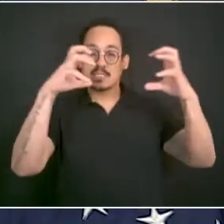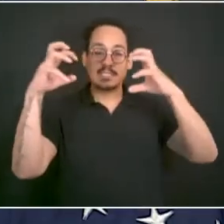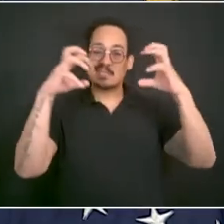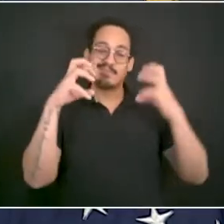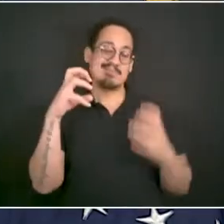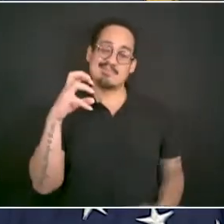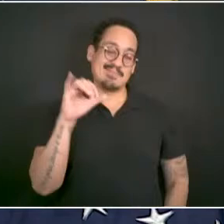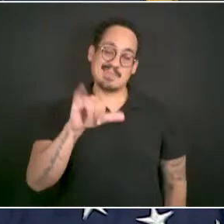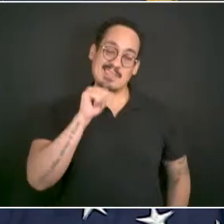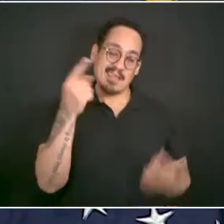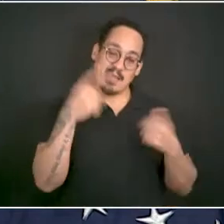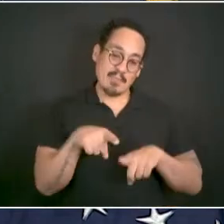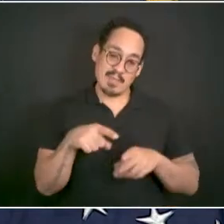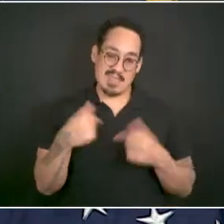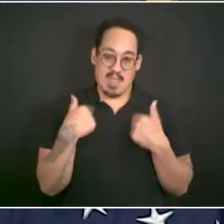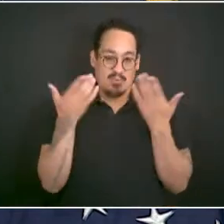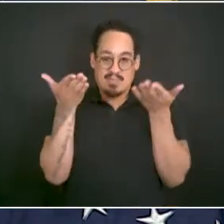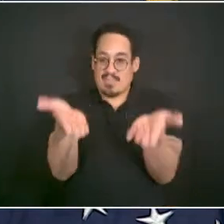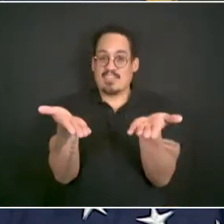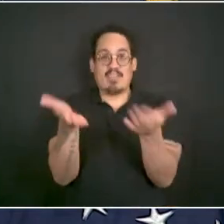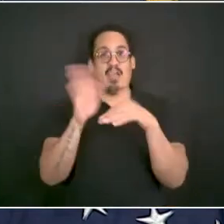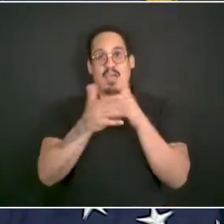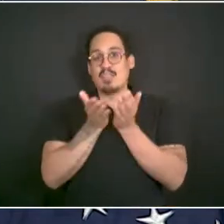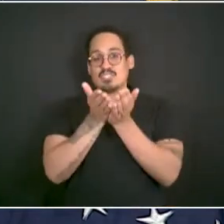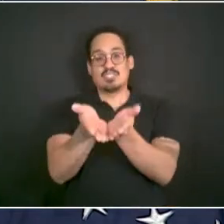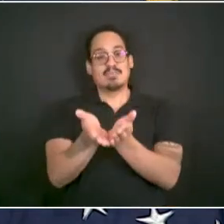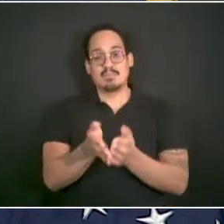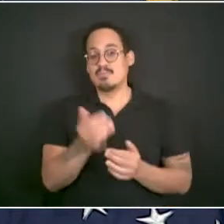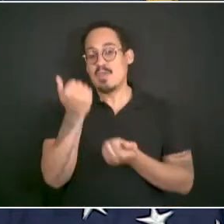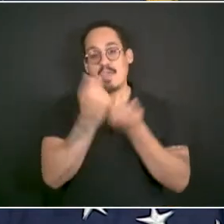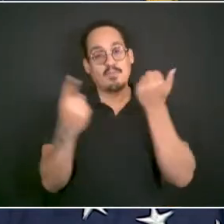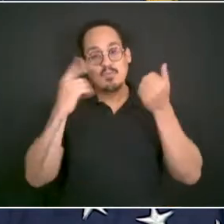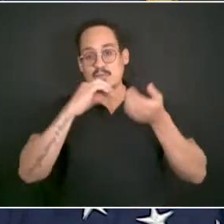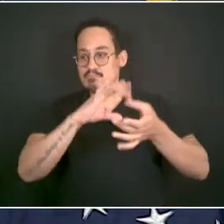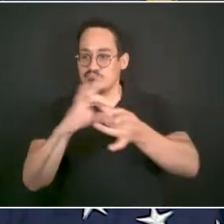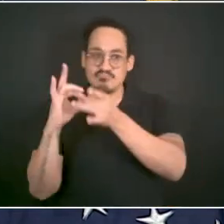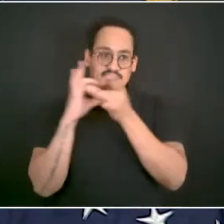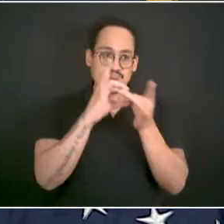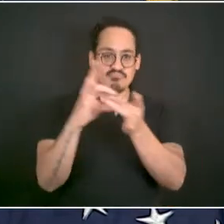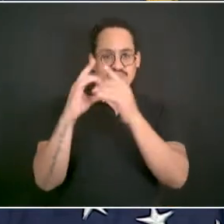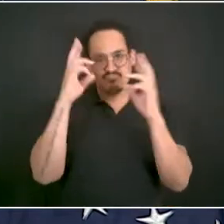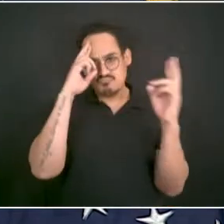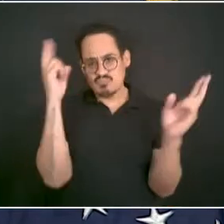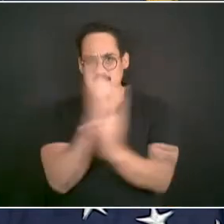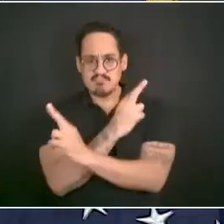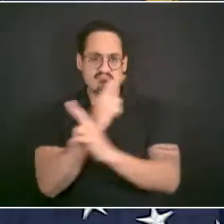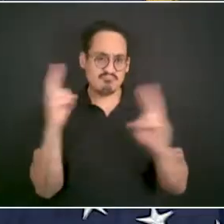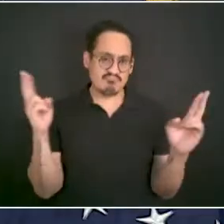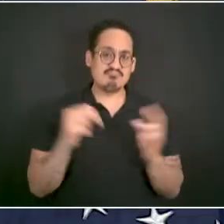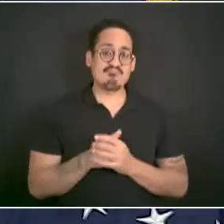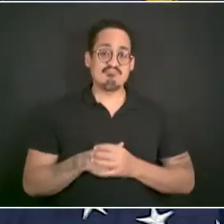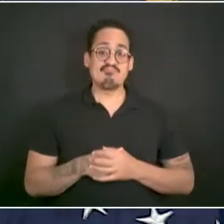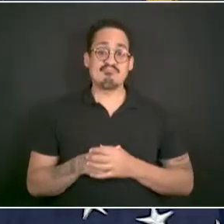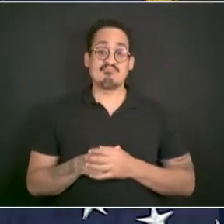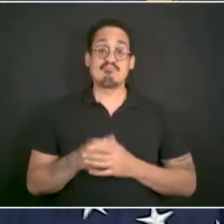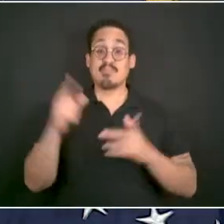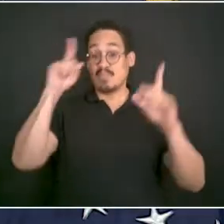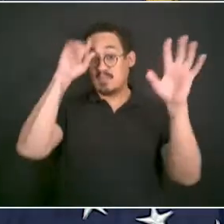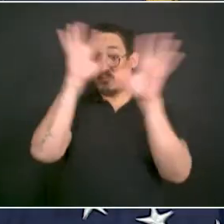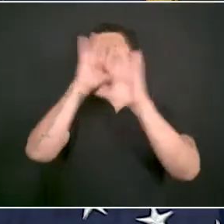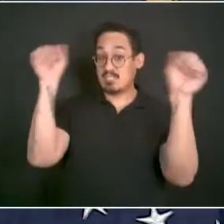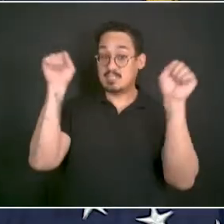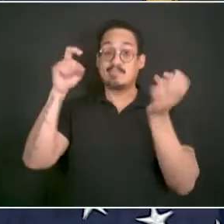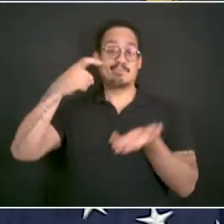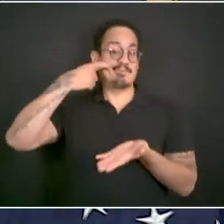did not happen. I was right there on the ship, and everyone was cordial, respectful. And in fact, the president